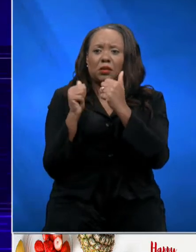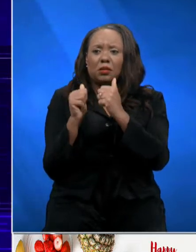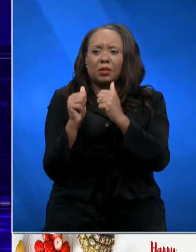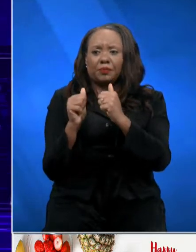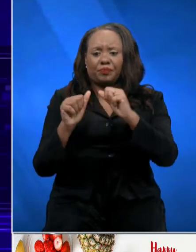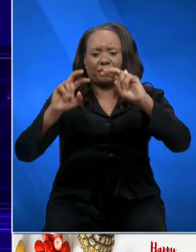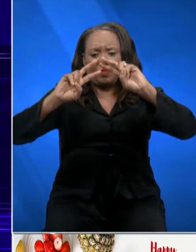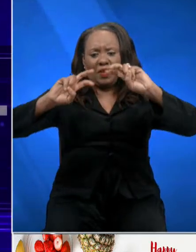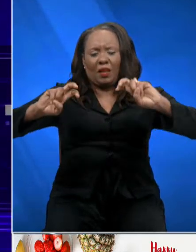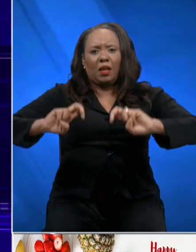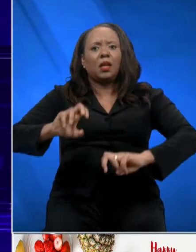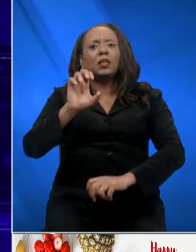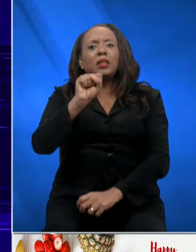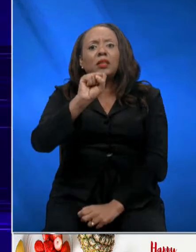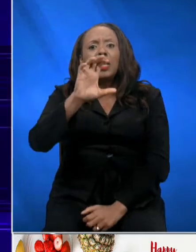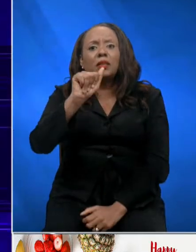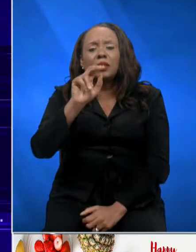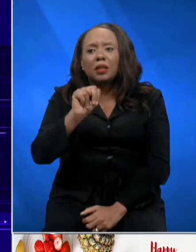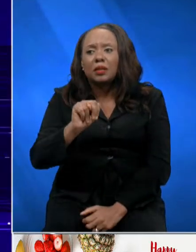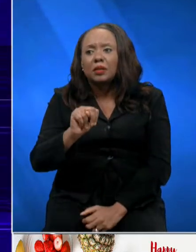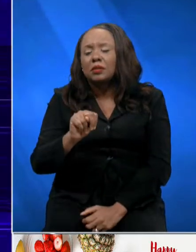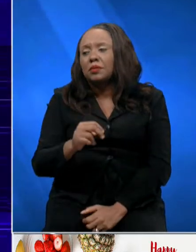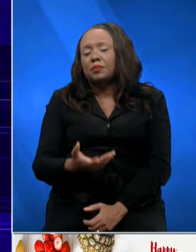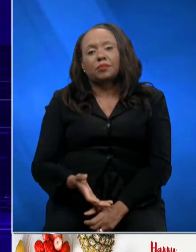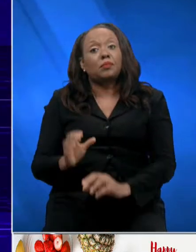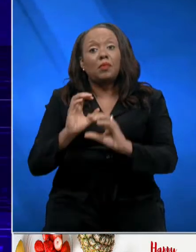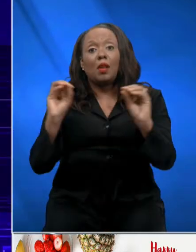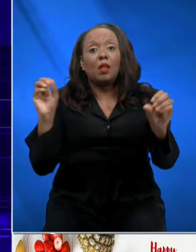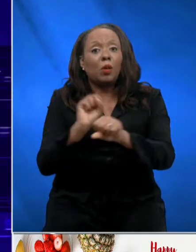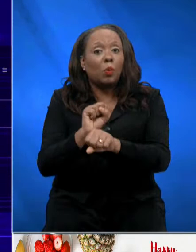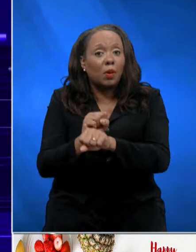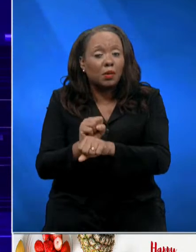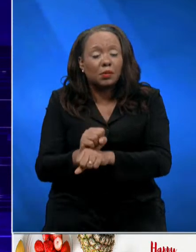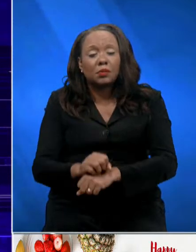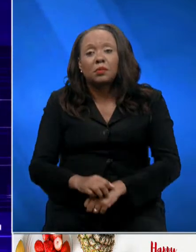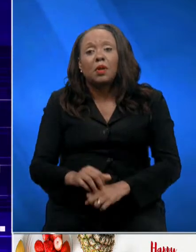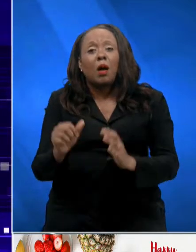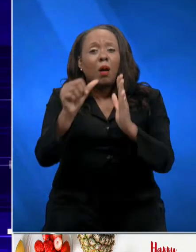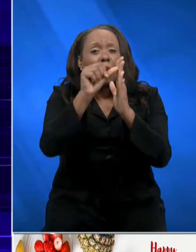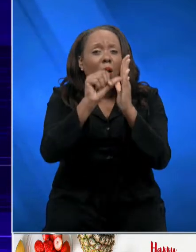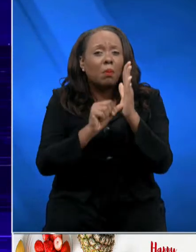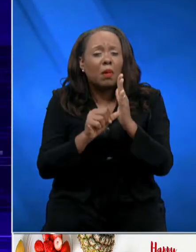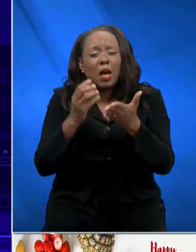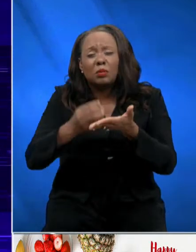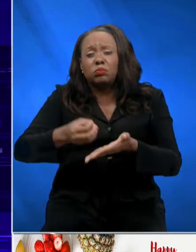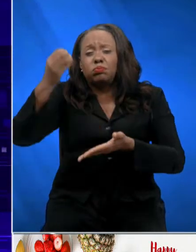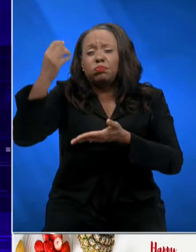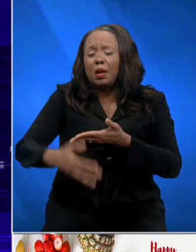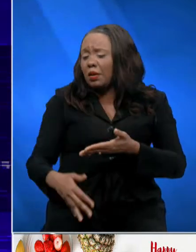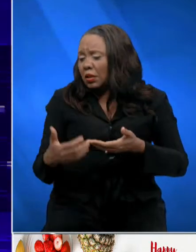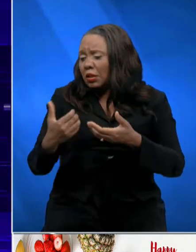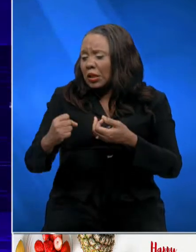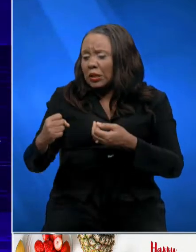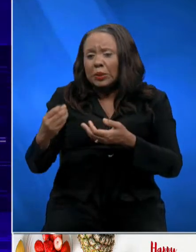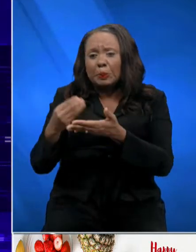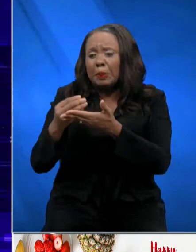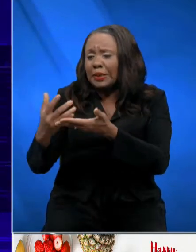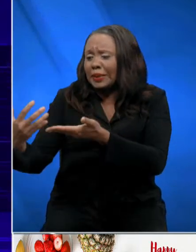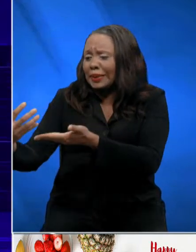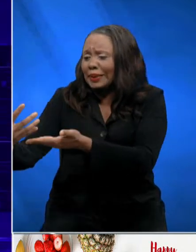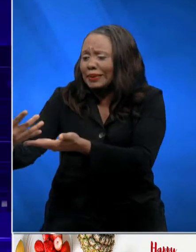really worked. And the operation is very expensive. So you tried your best. You pulled money from every corner. You tried your